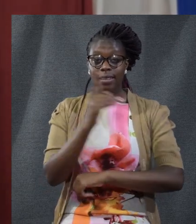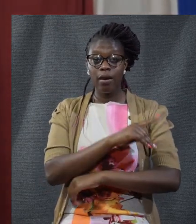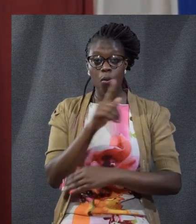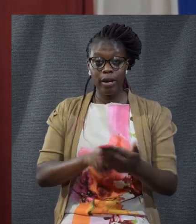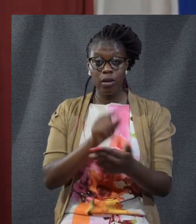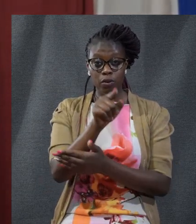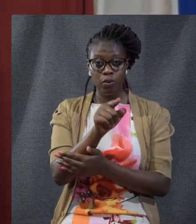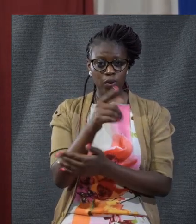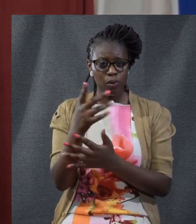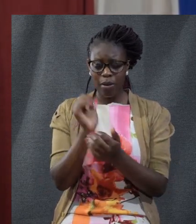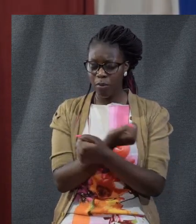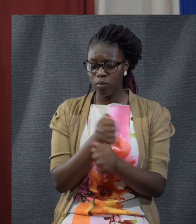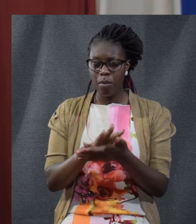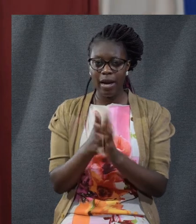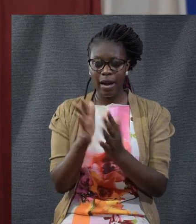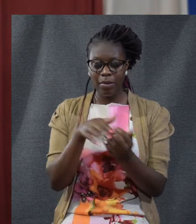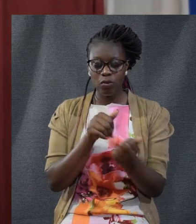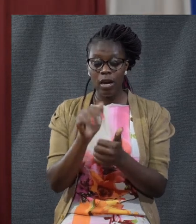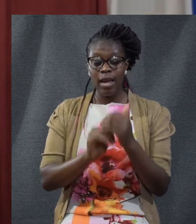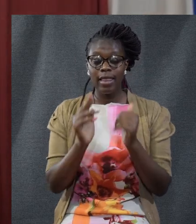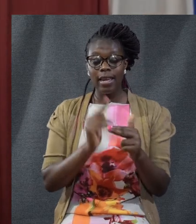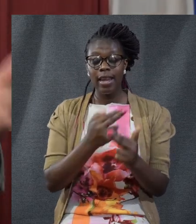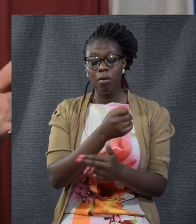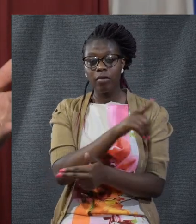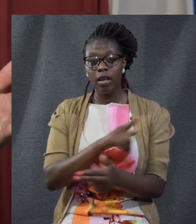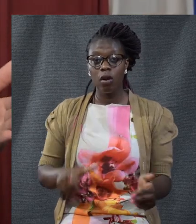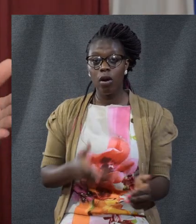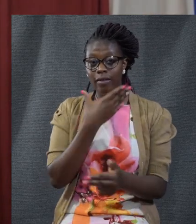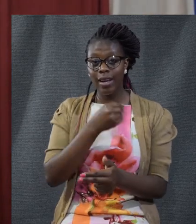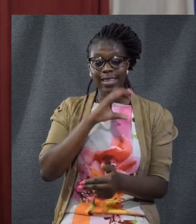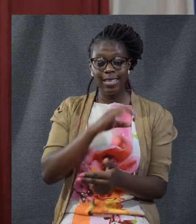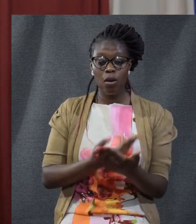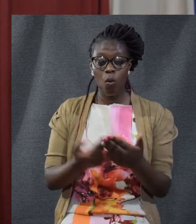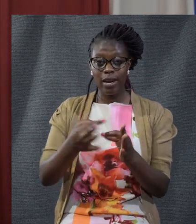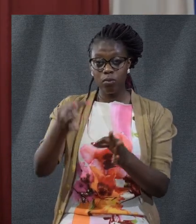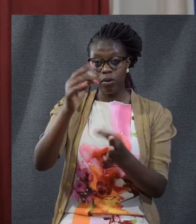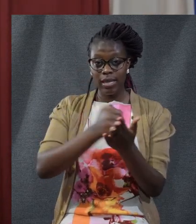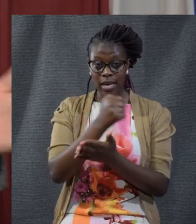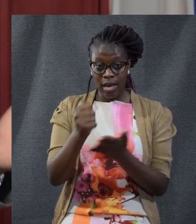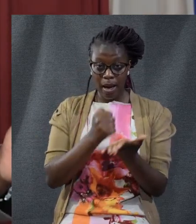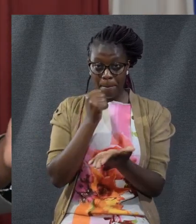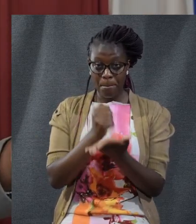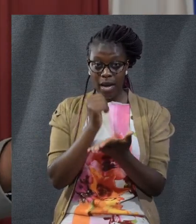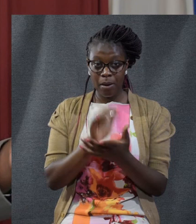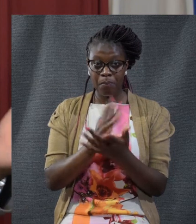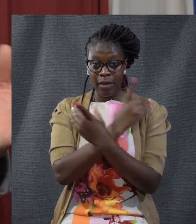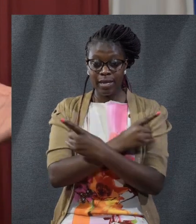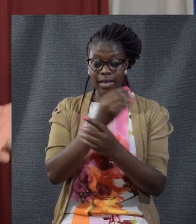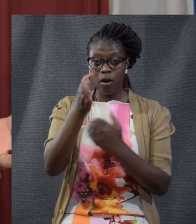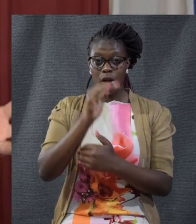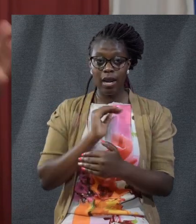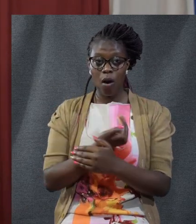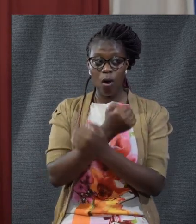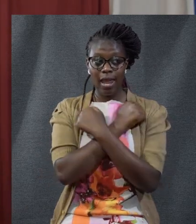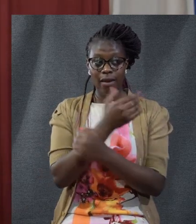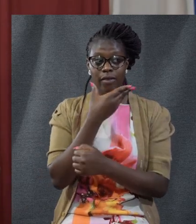day that you will not be consumed. In the name of God, the Father, Son, and the Holy Spirit. Amen. Dear God, our